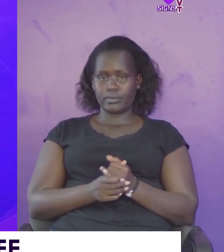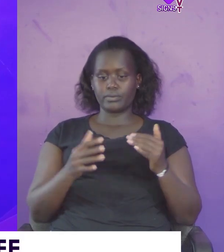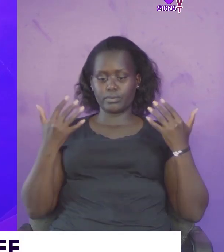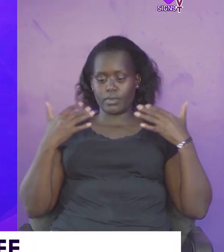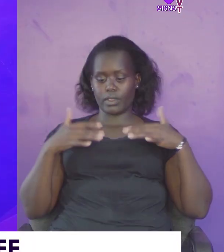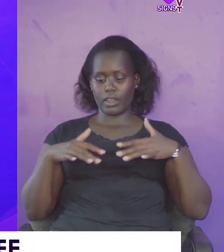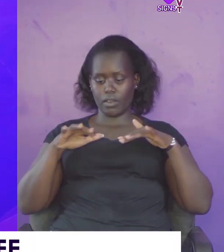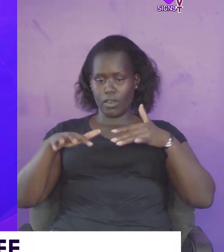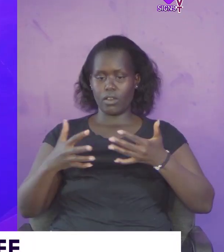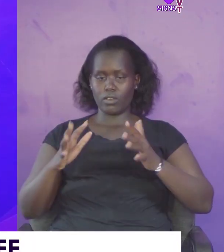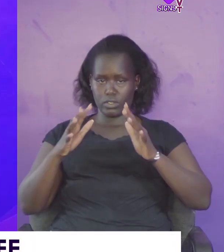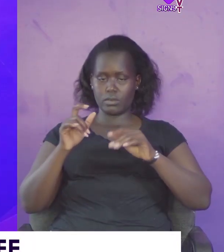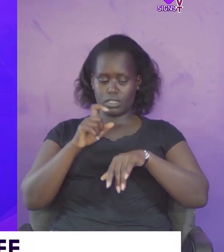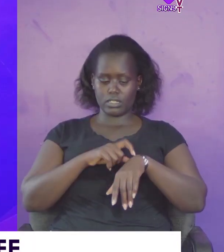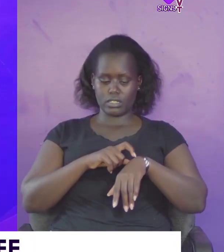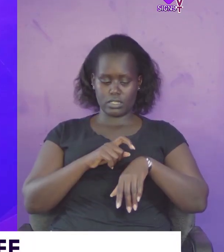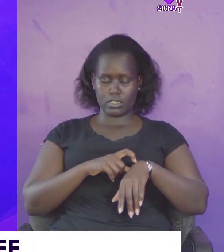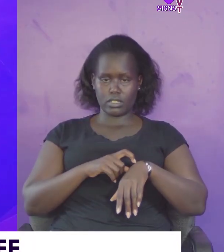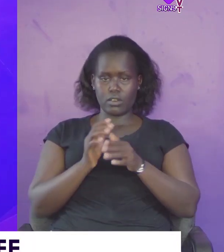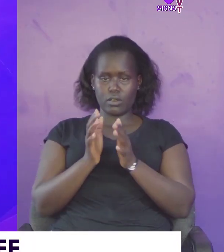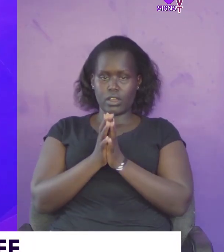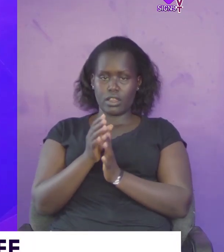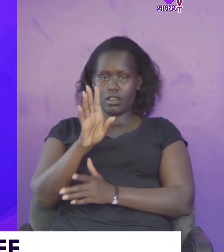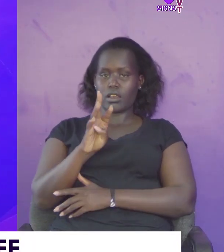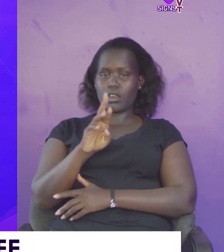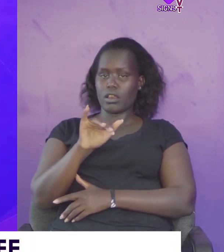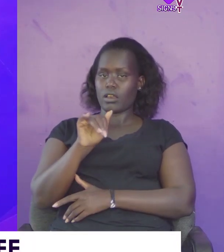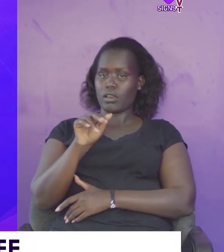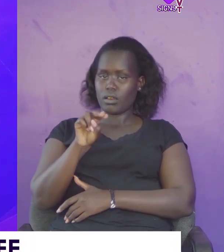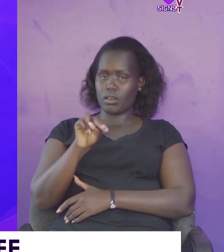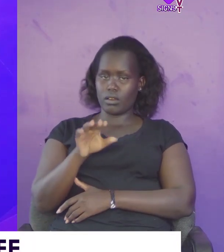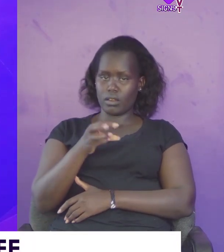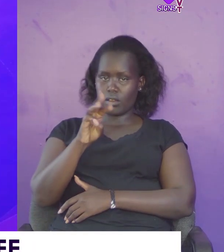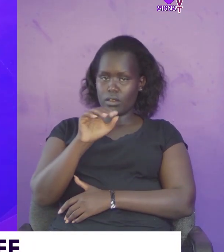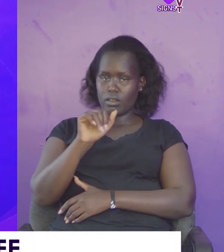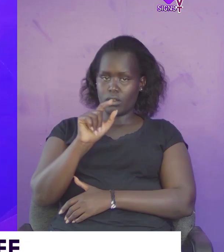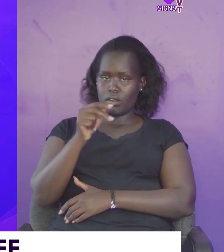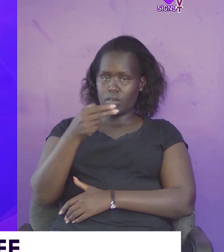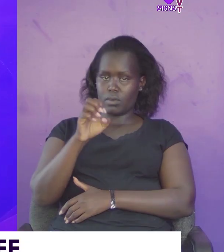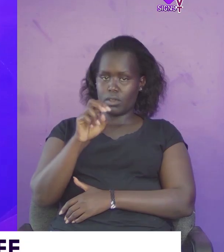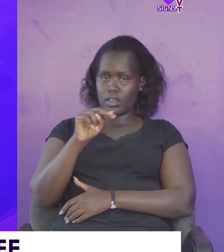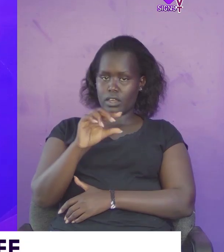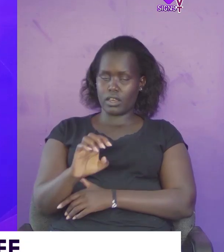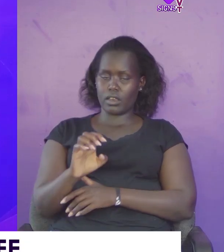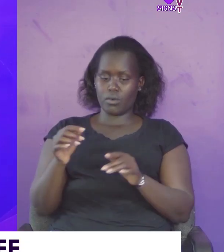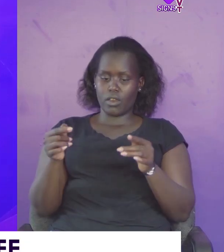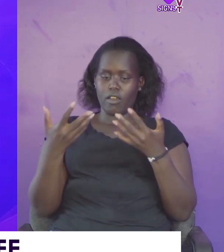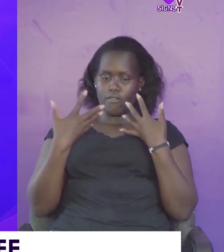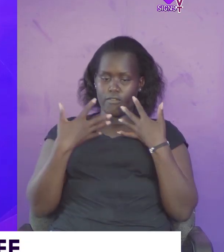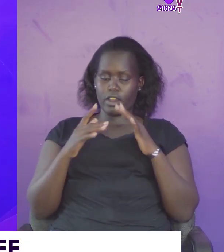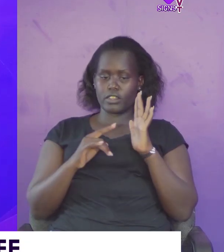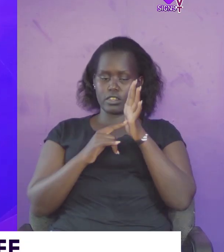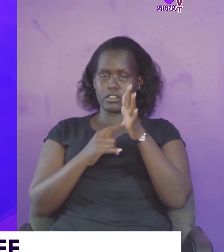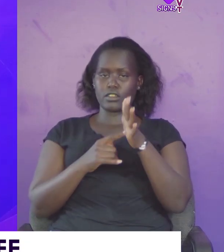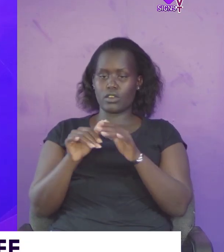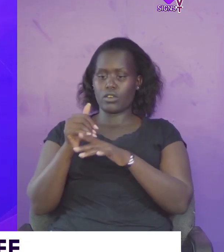how to celebrate this season? We are with Brian Madenge. We are coming to a close of this show. You're out